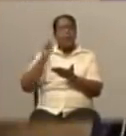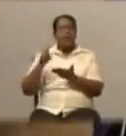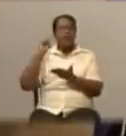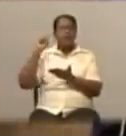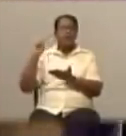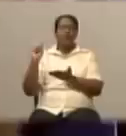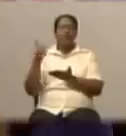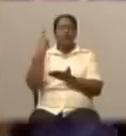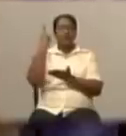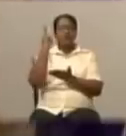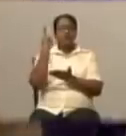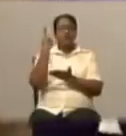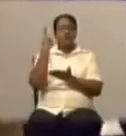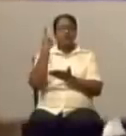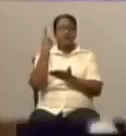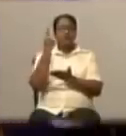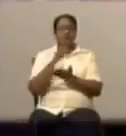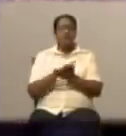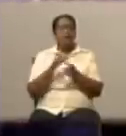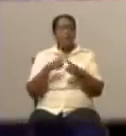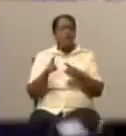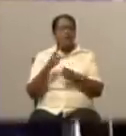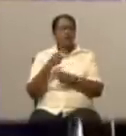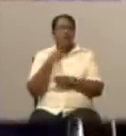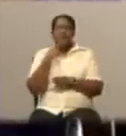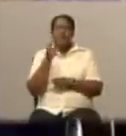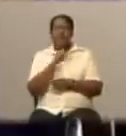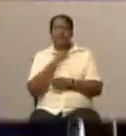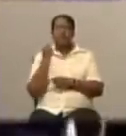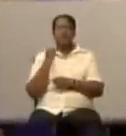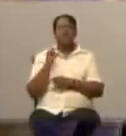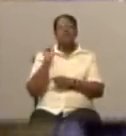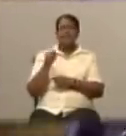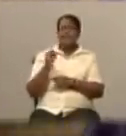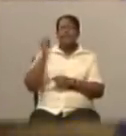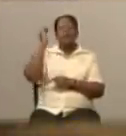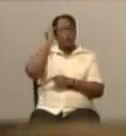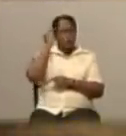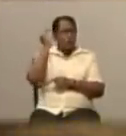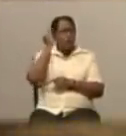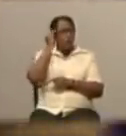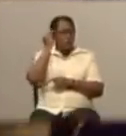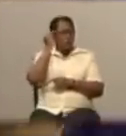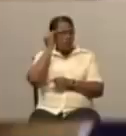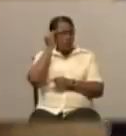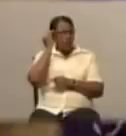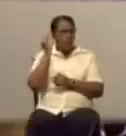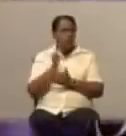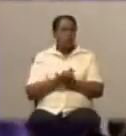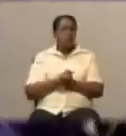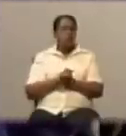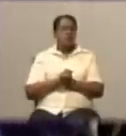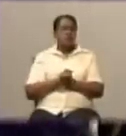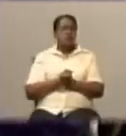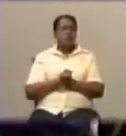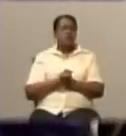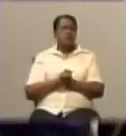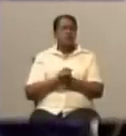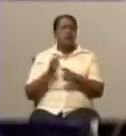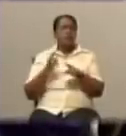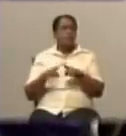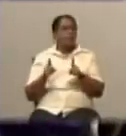dear brothers and sisters, we know this very well. Excuse give us permission not to move on.